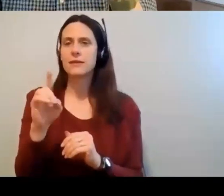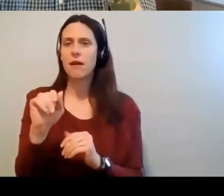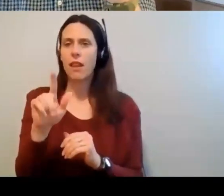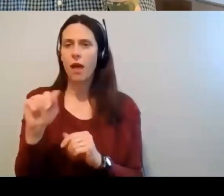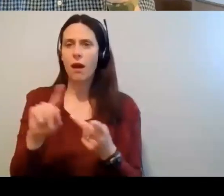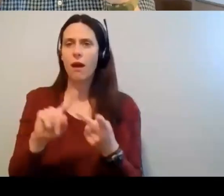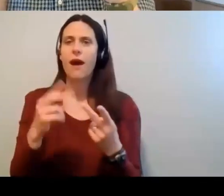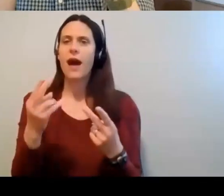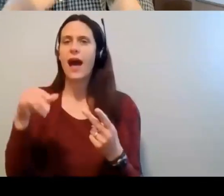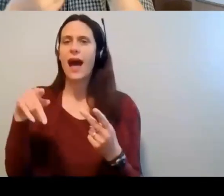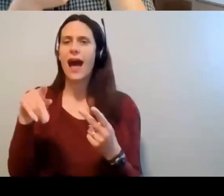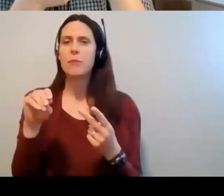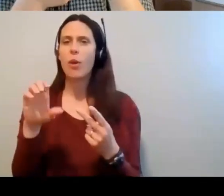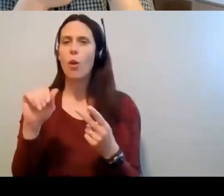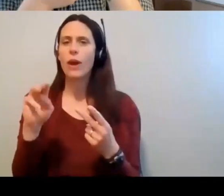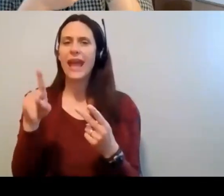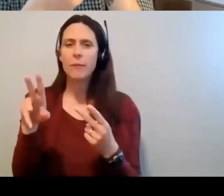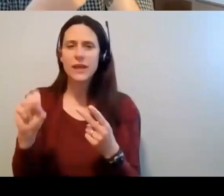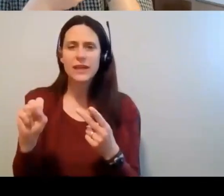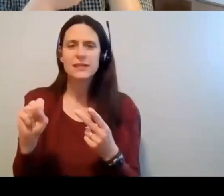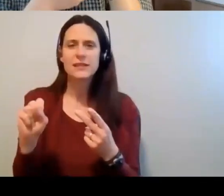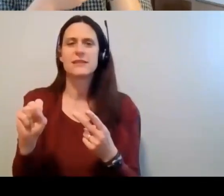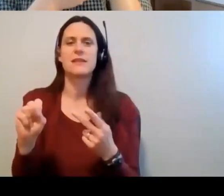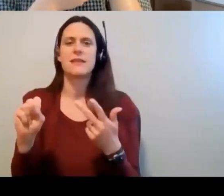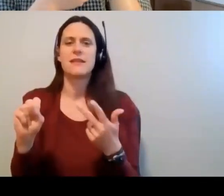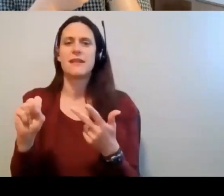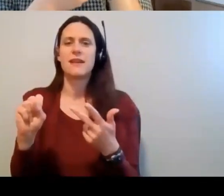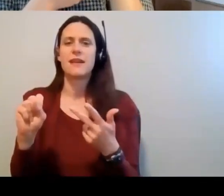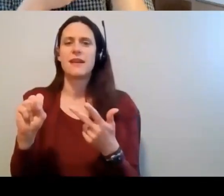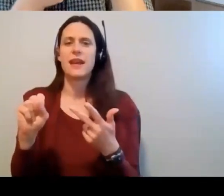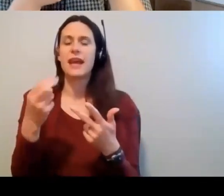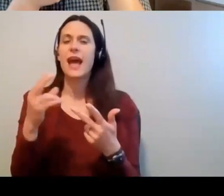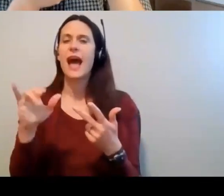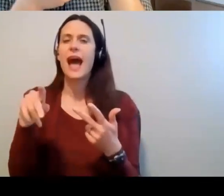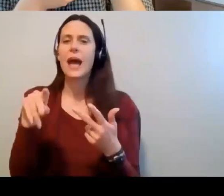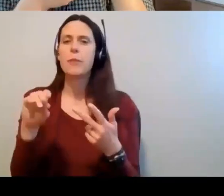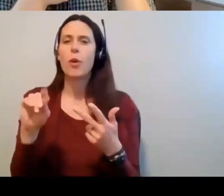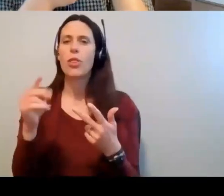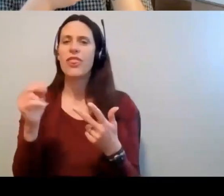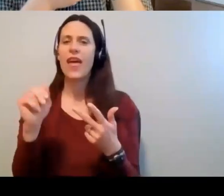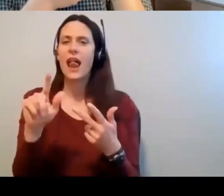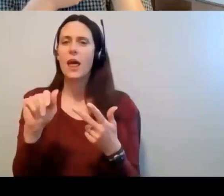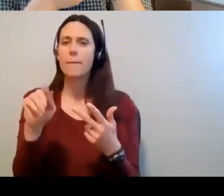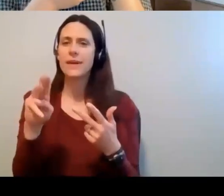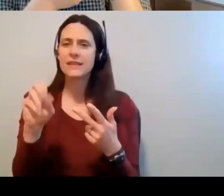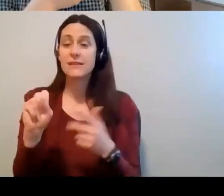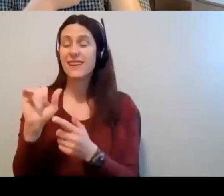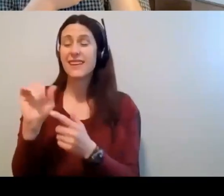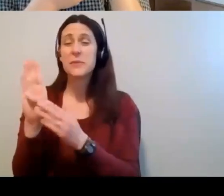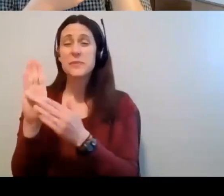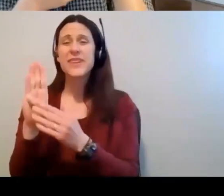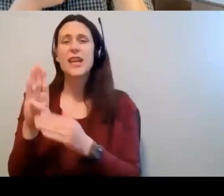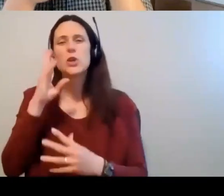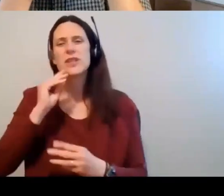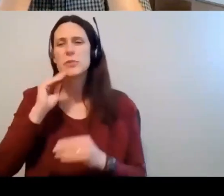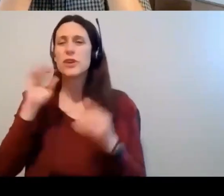all just really big words to say this is where our brain stores emotion. This is where we experience trauma if it's happened to